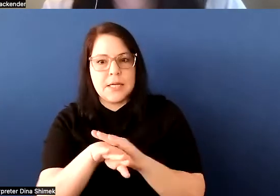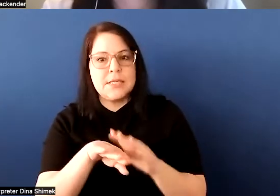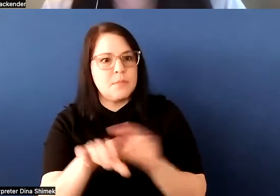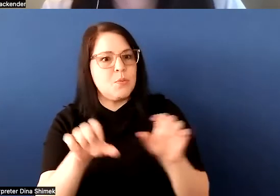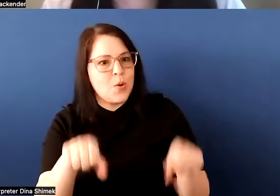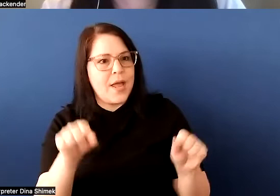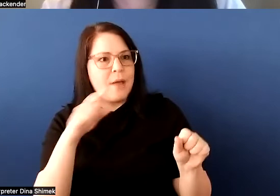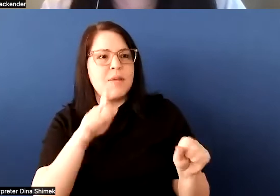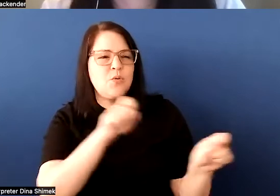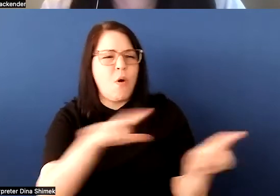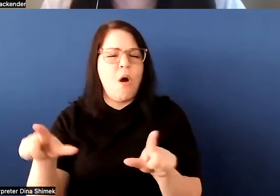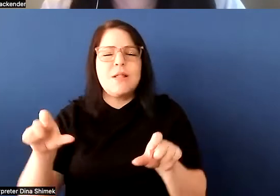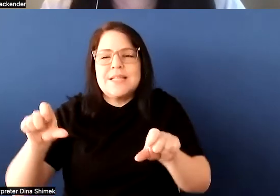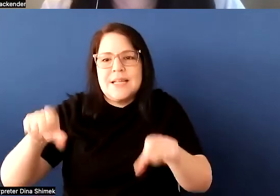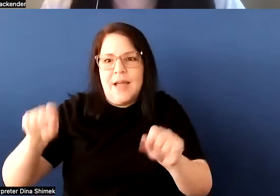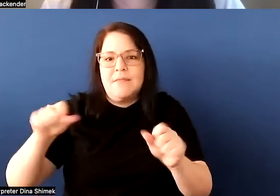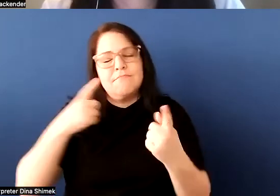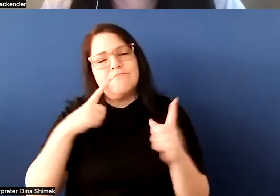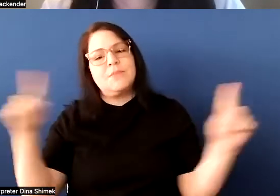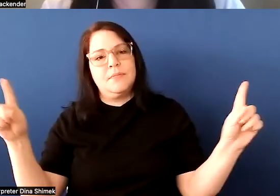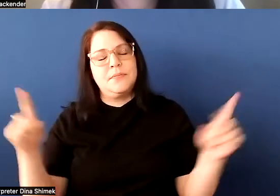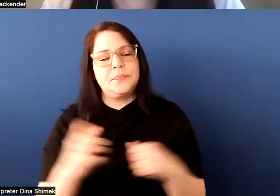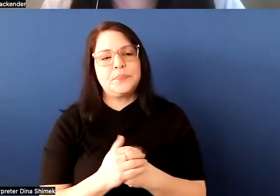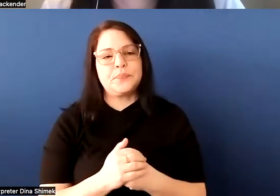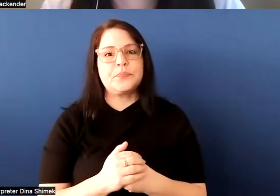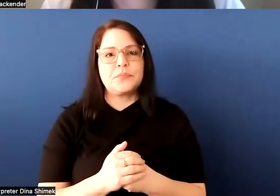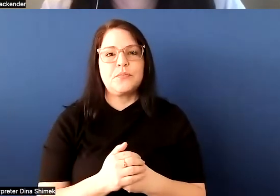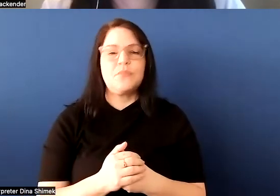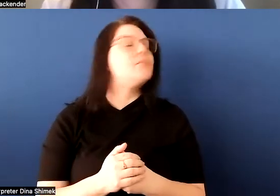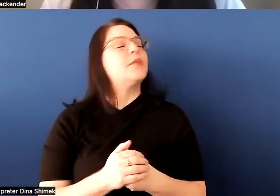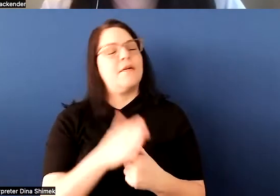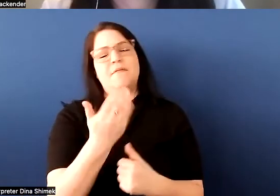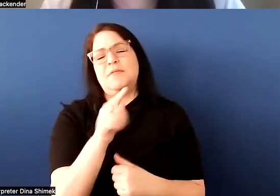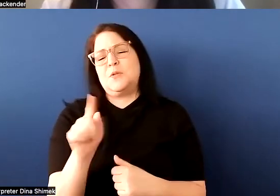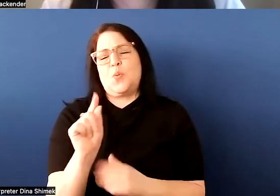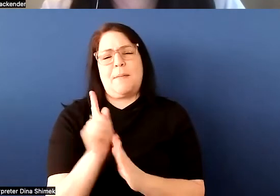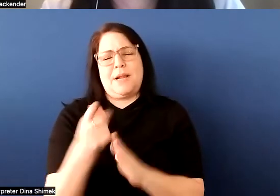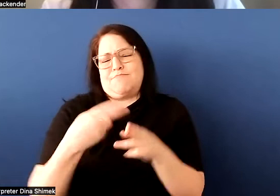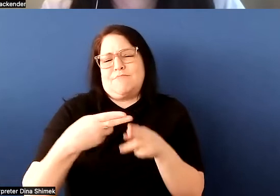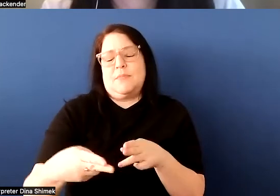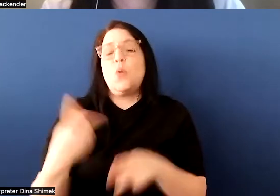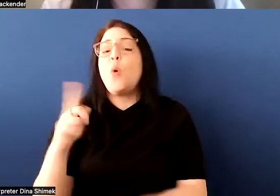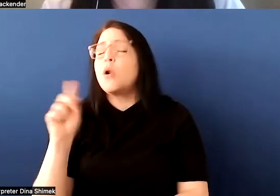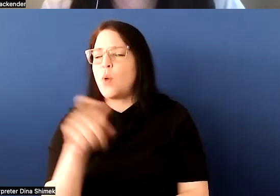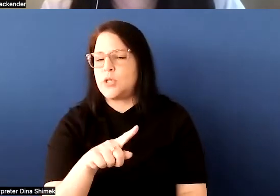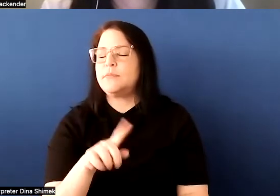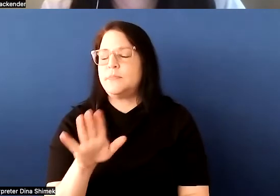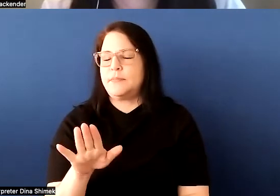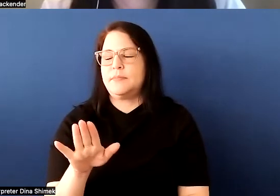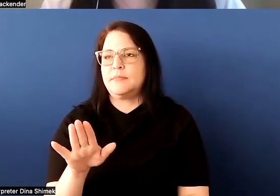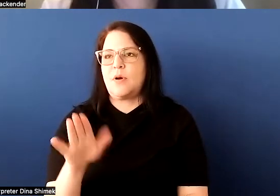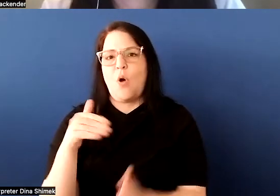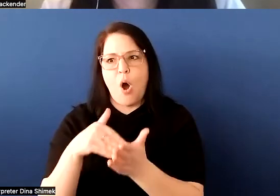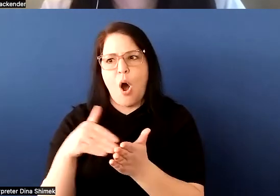to all. So it's, like I said, it takes 15, 20 minutes. One of the questions, I hear this a lot,